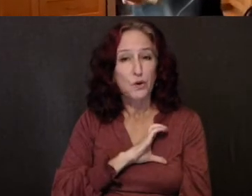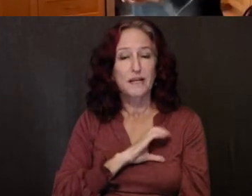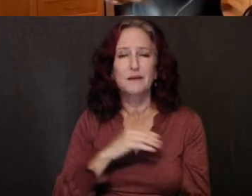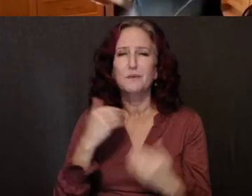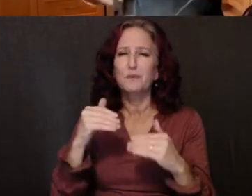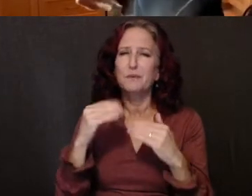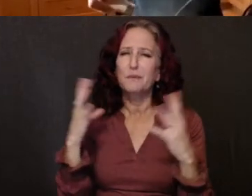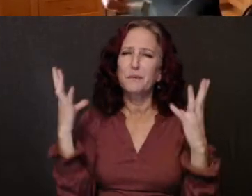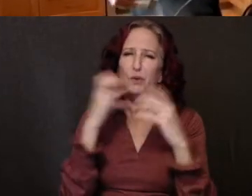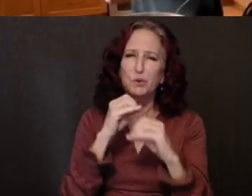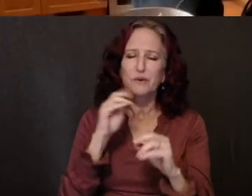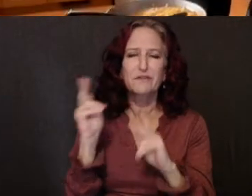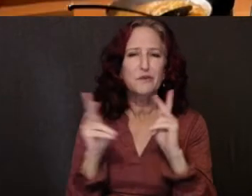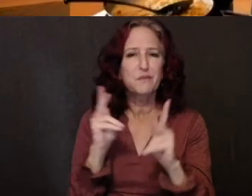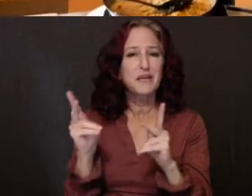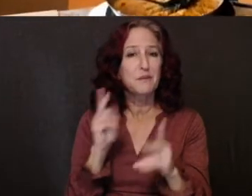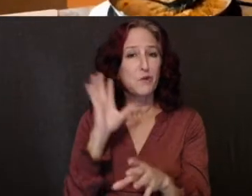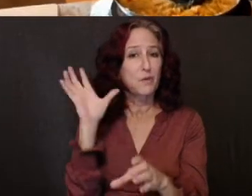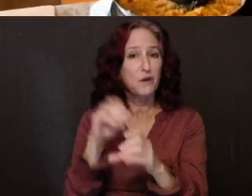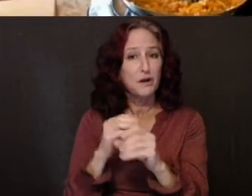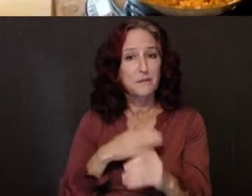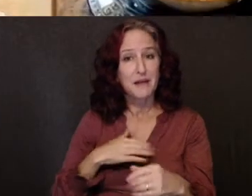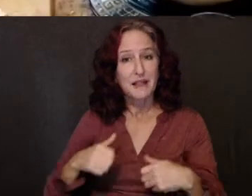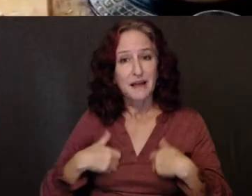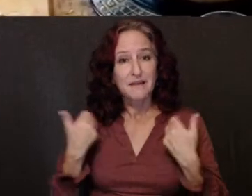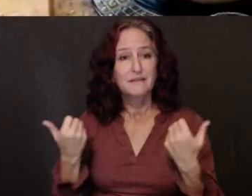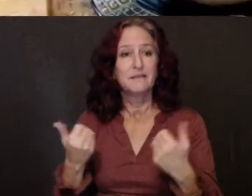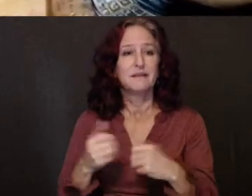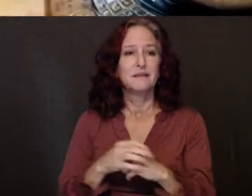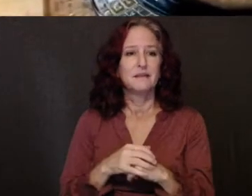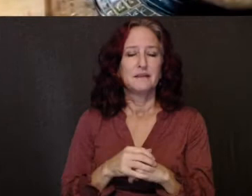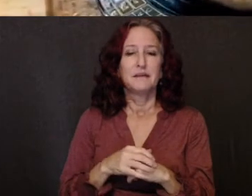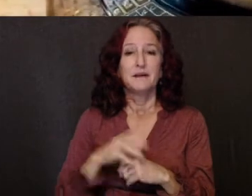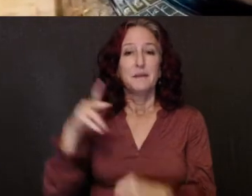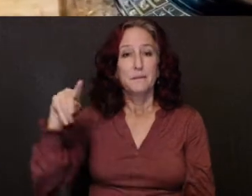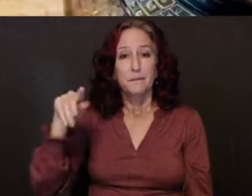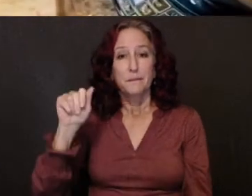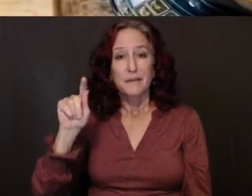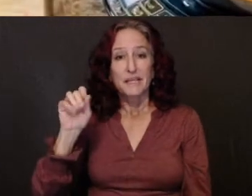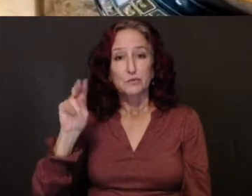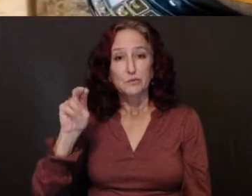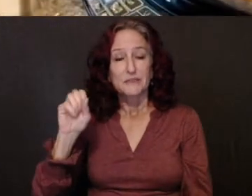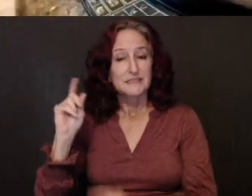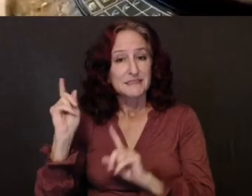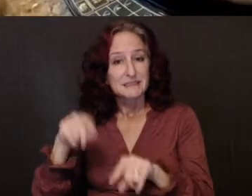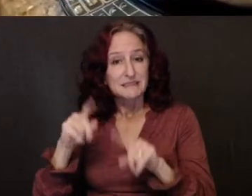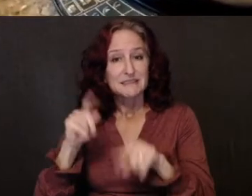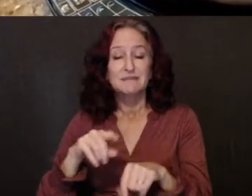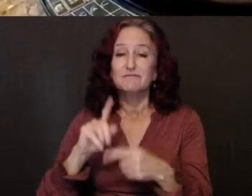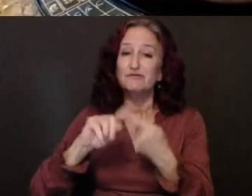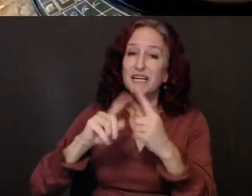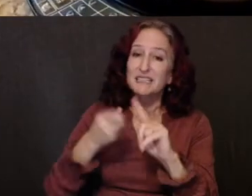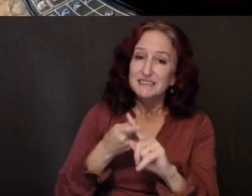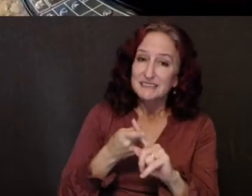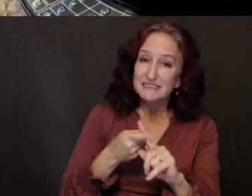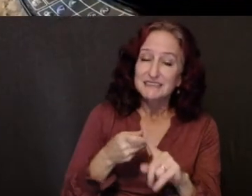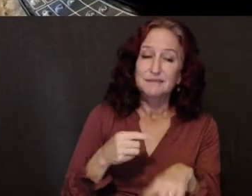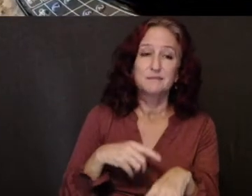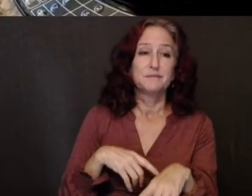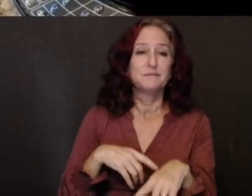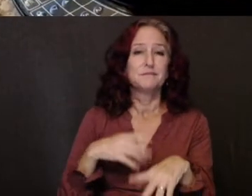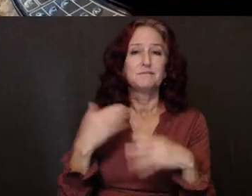and that. But it's also been very rewarding. I've had such beautiful people in my life,